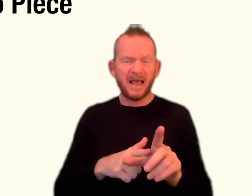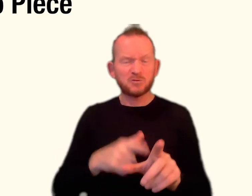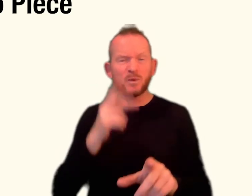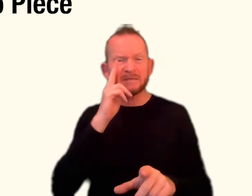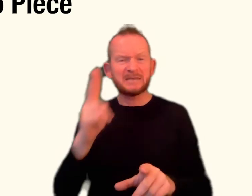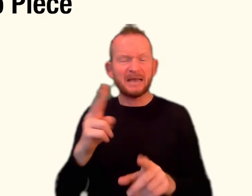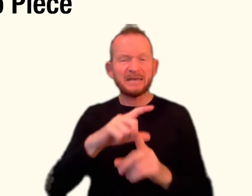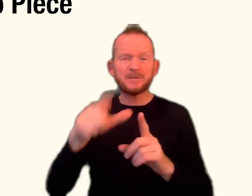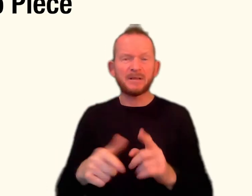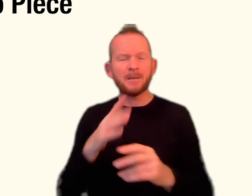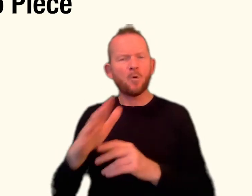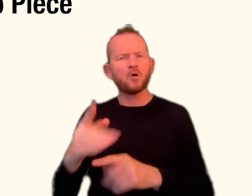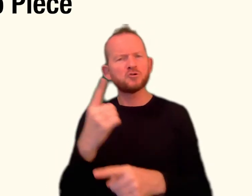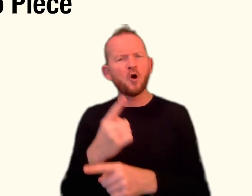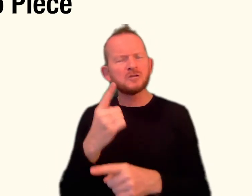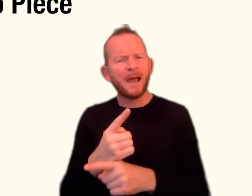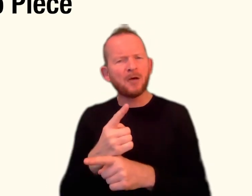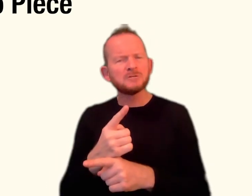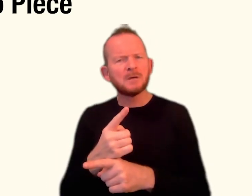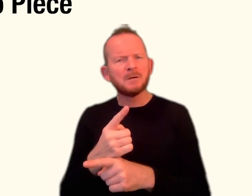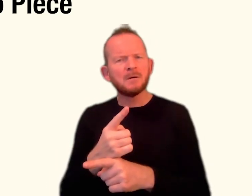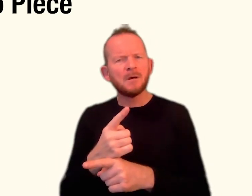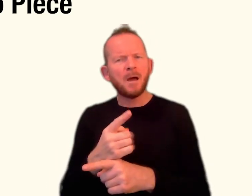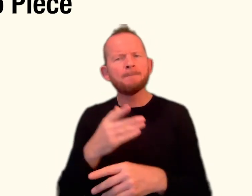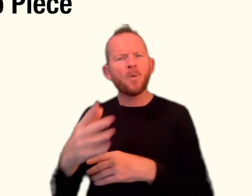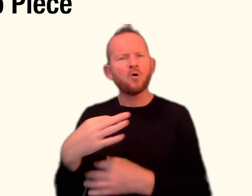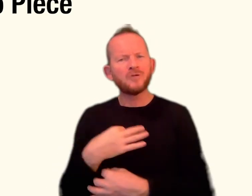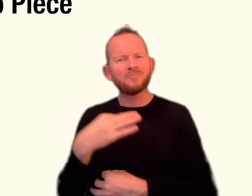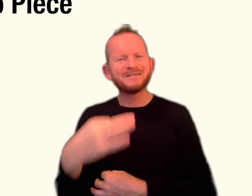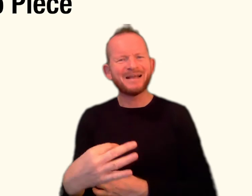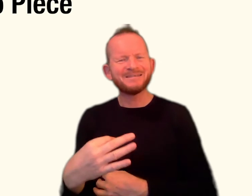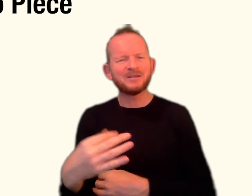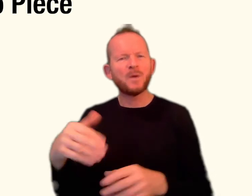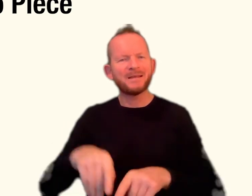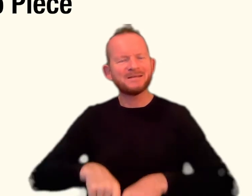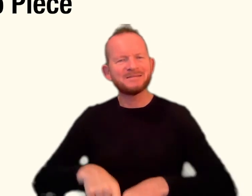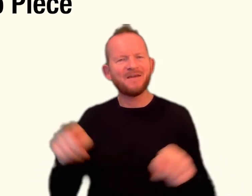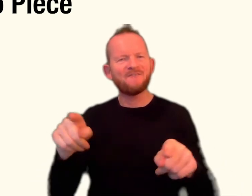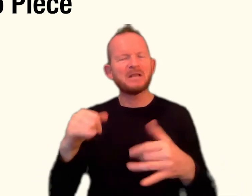that disability is more talked about and more represented within different